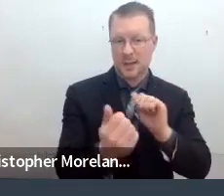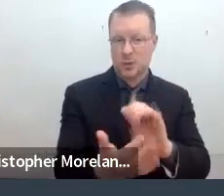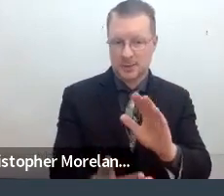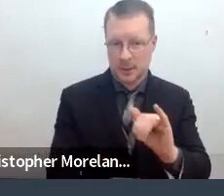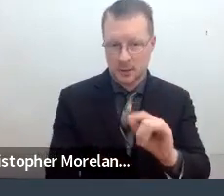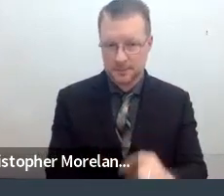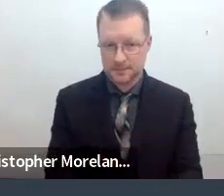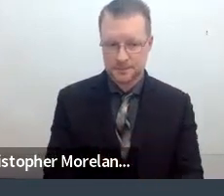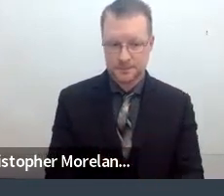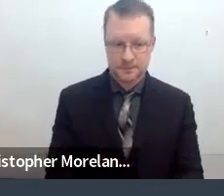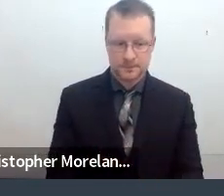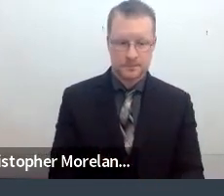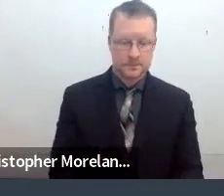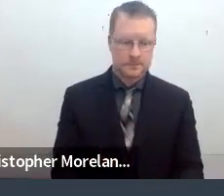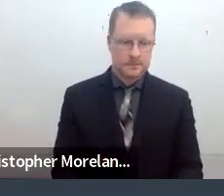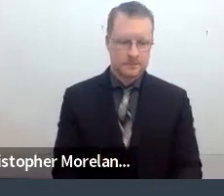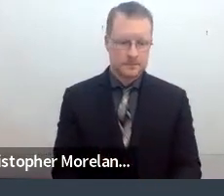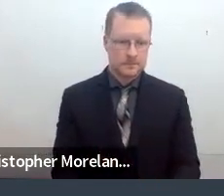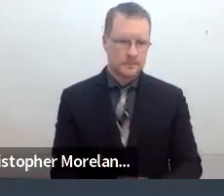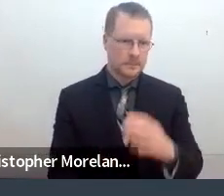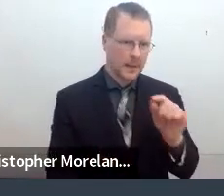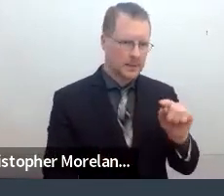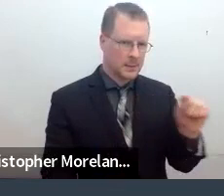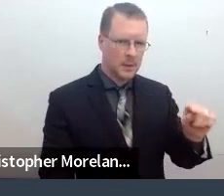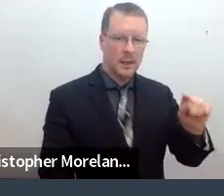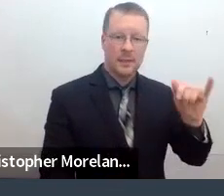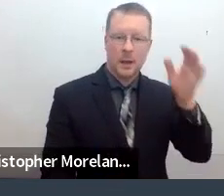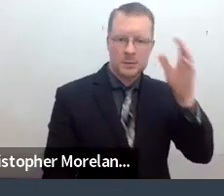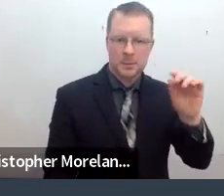for preventing and addressing sexual harassment.